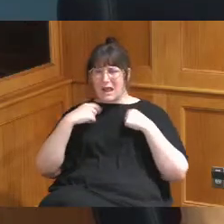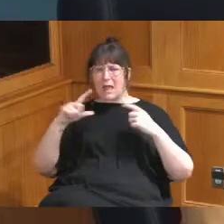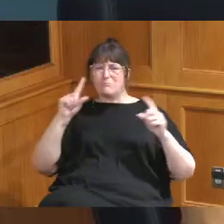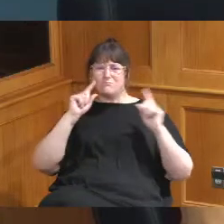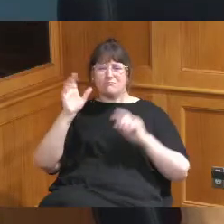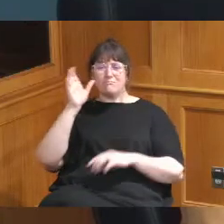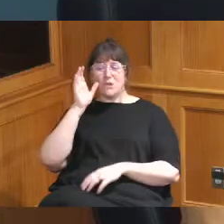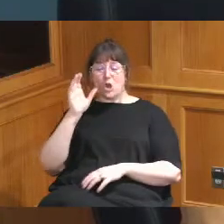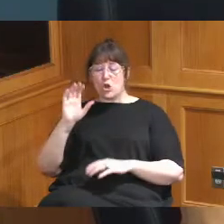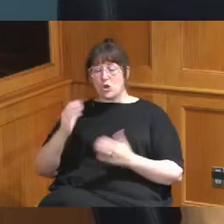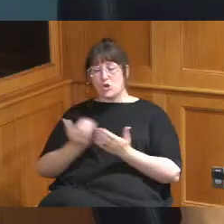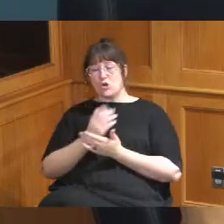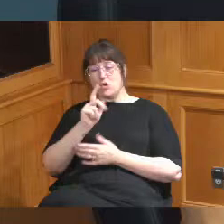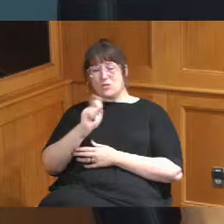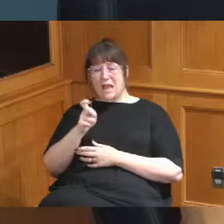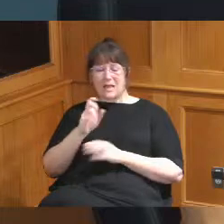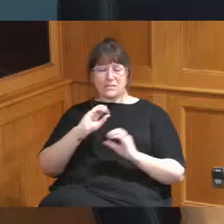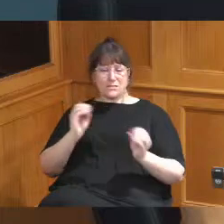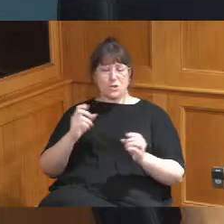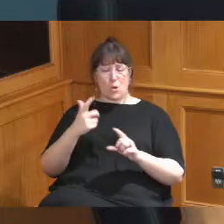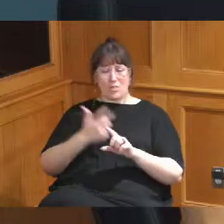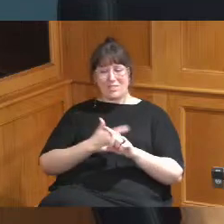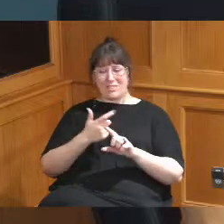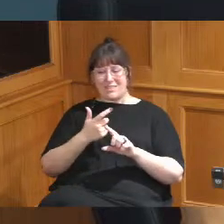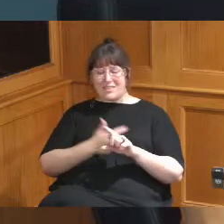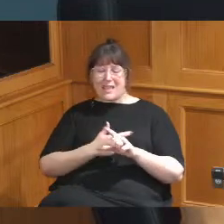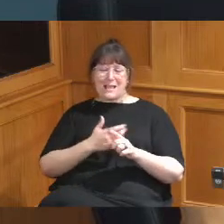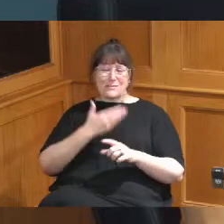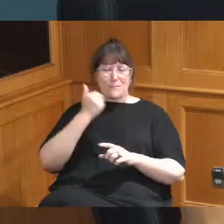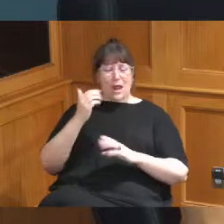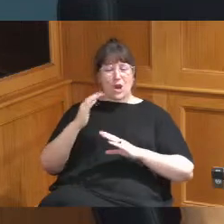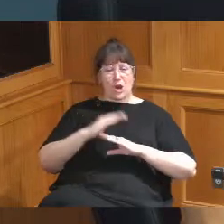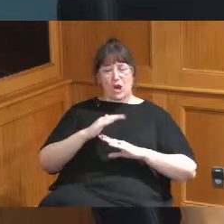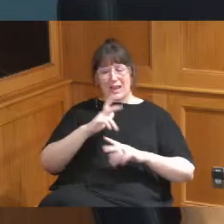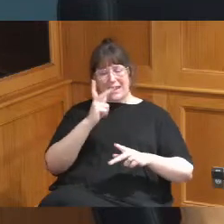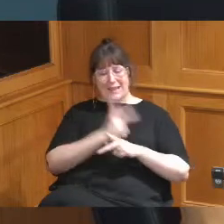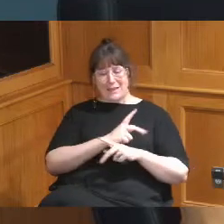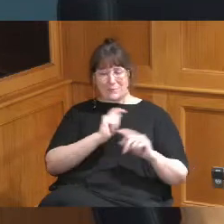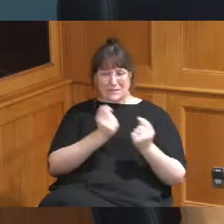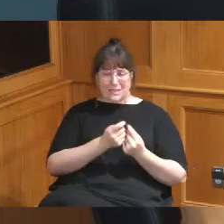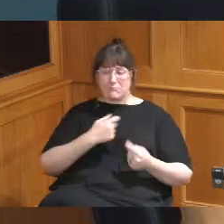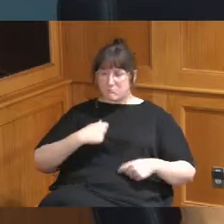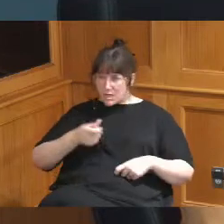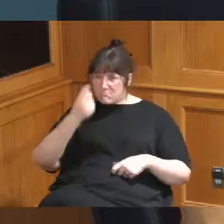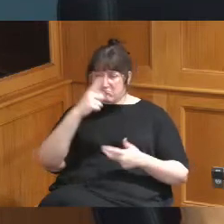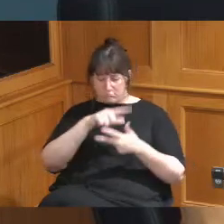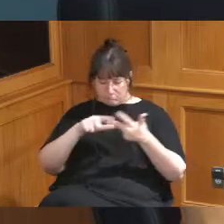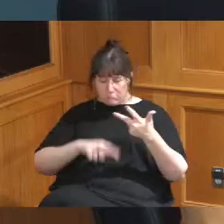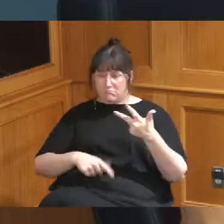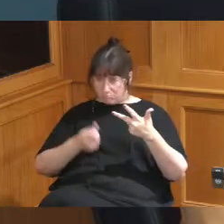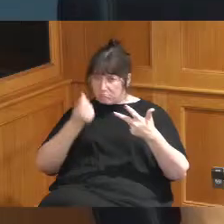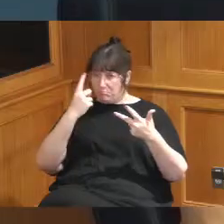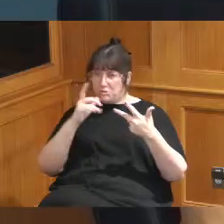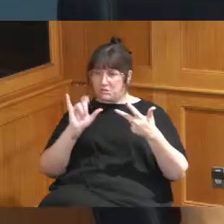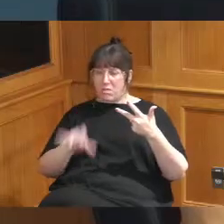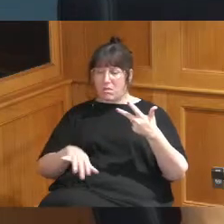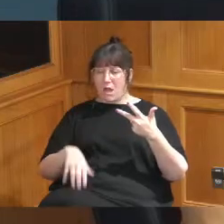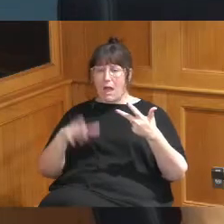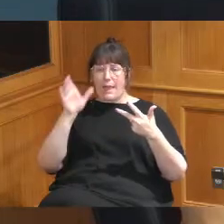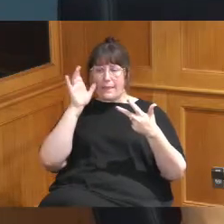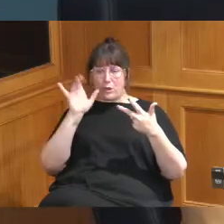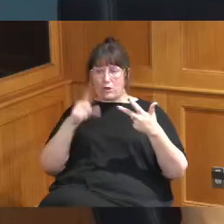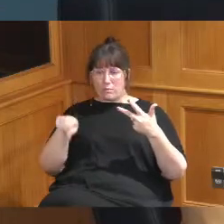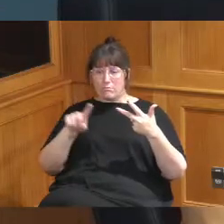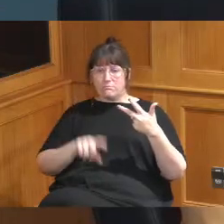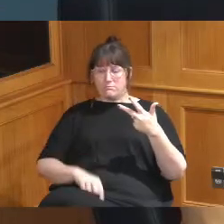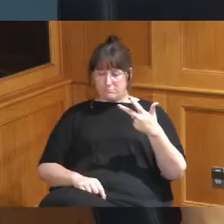no new taxes, get a better lease, keep the team here. That's what people want. And I like to remind people